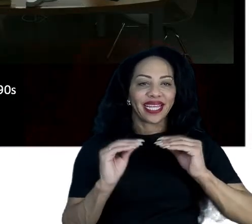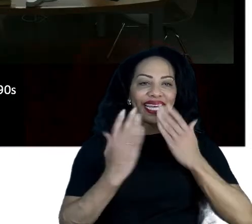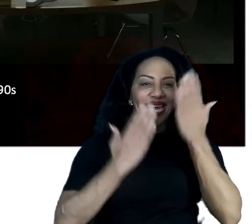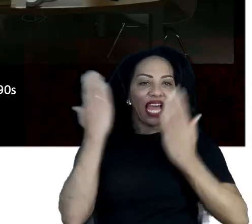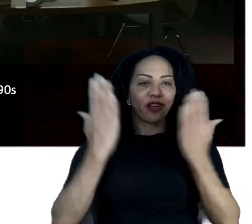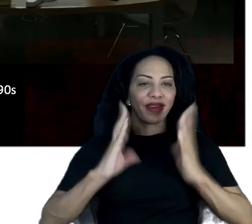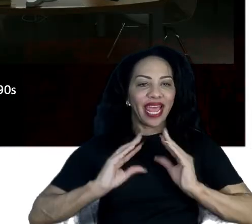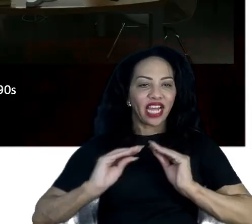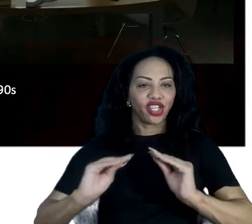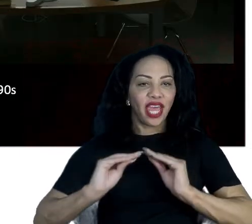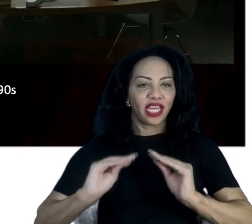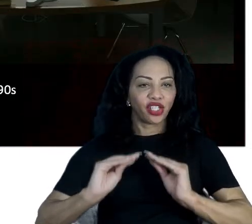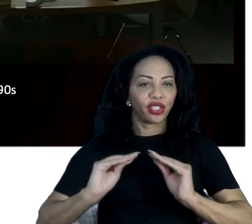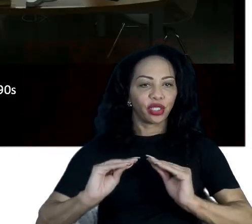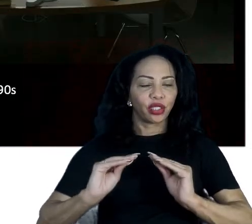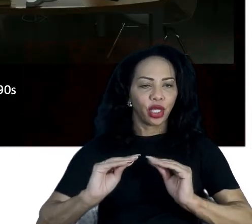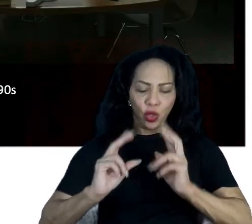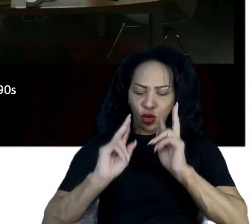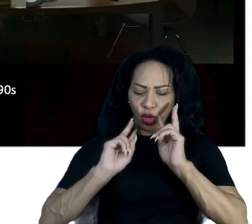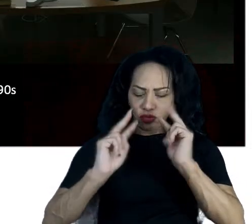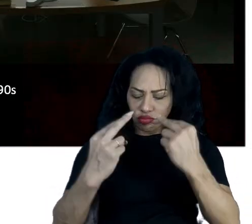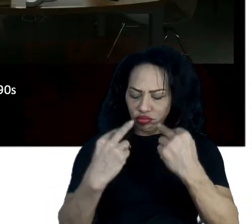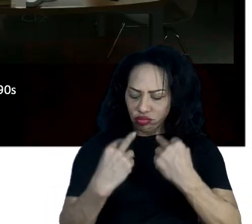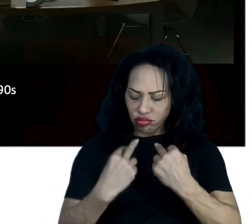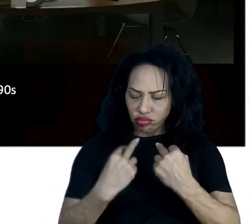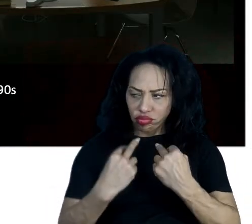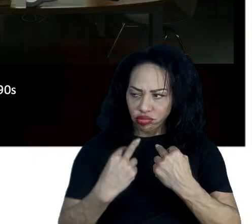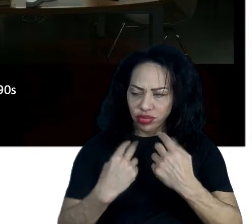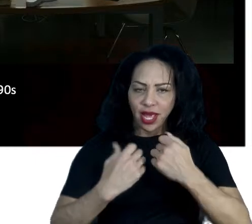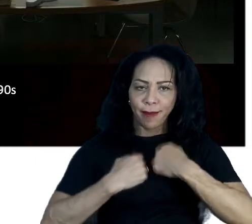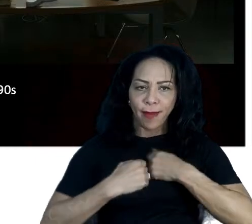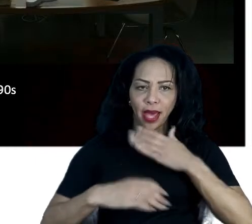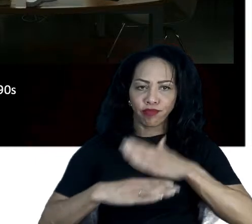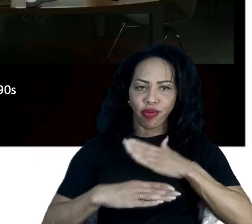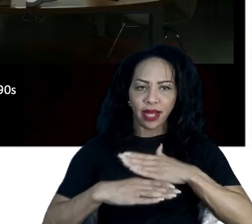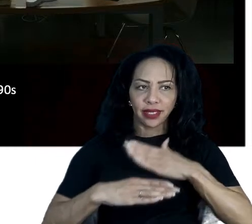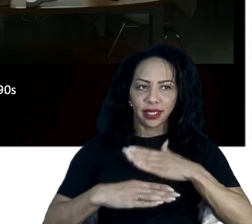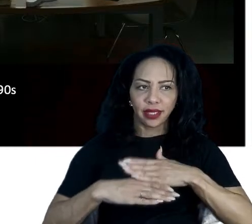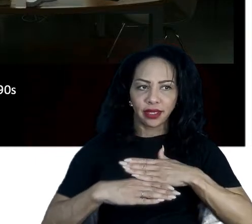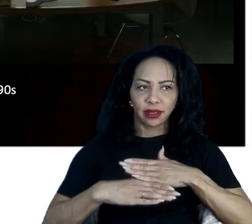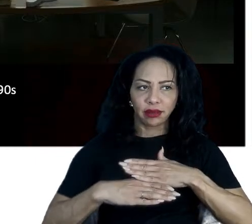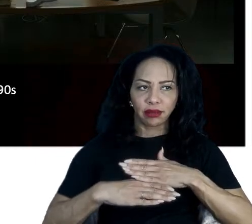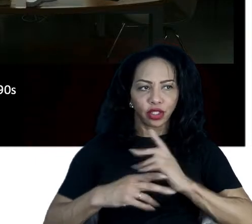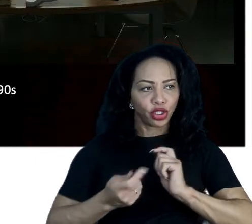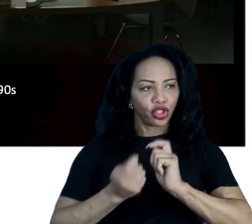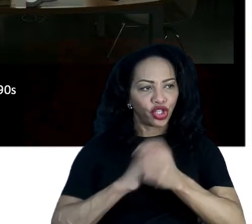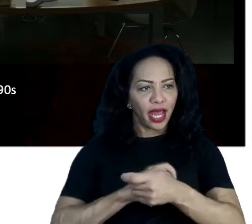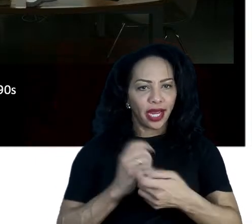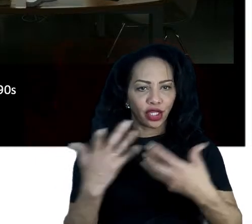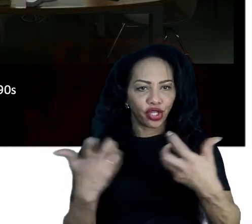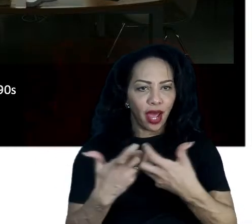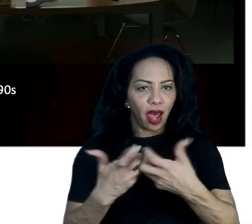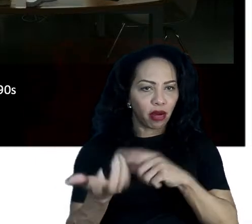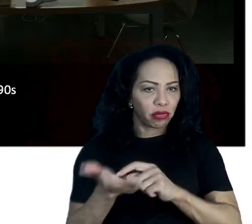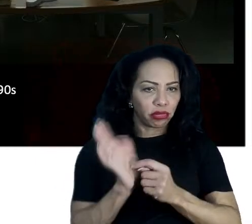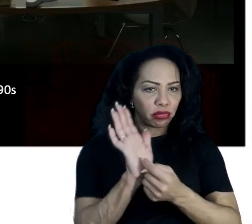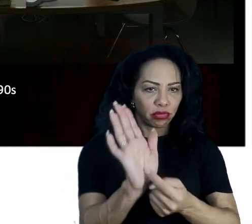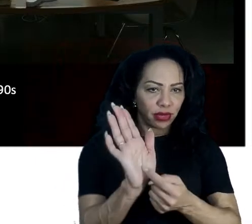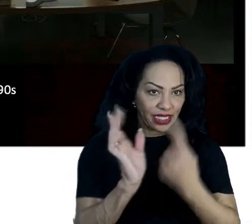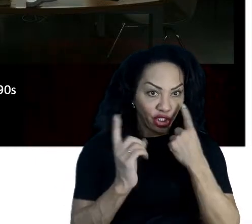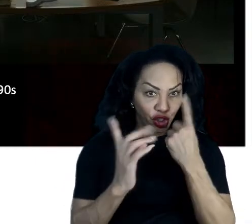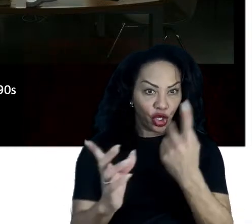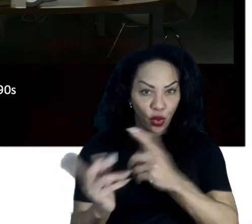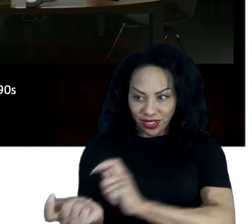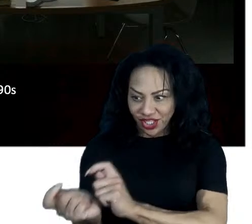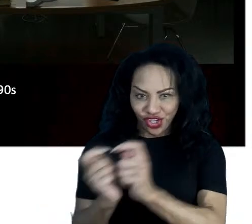was or could be in the future. And then we get to the office. So on the plan on the left was